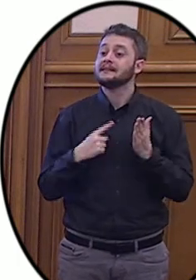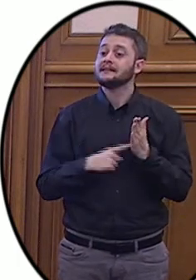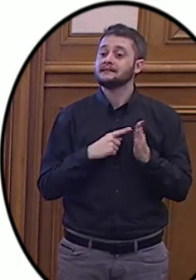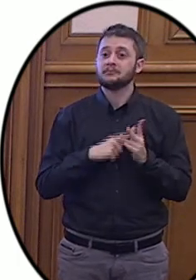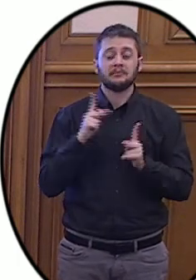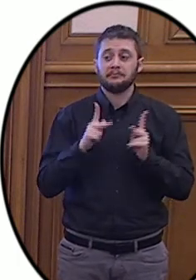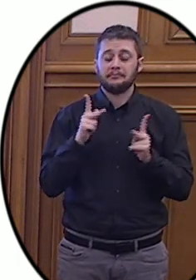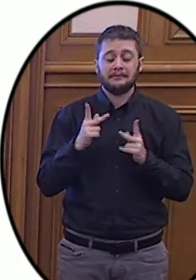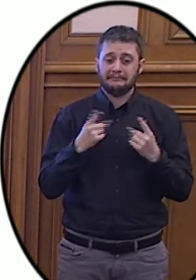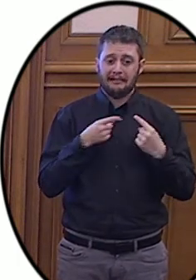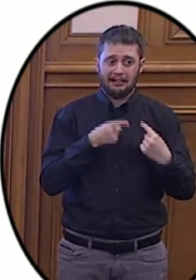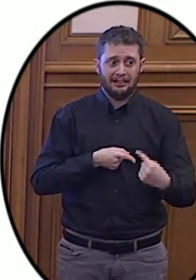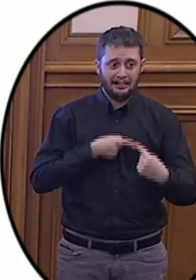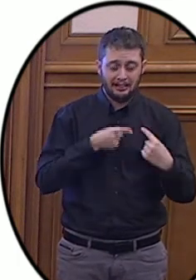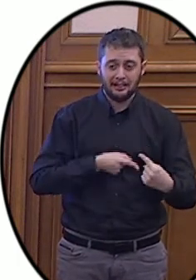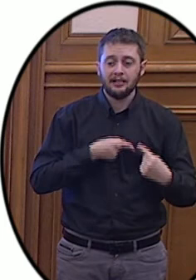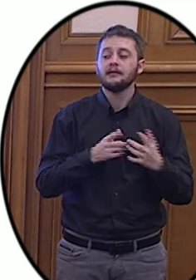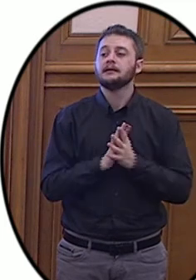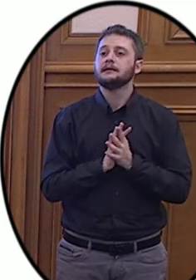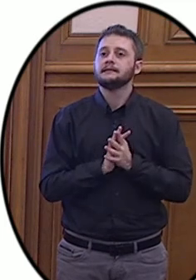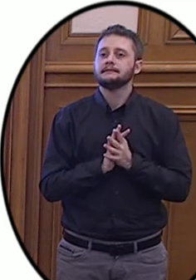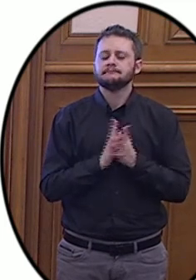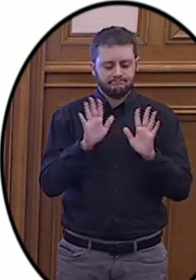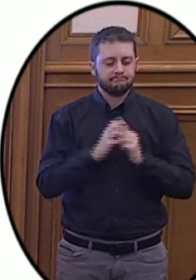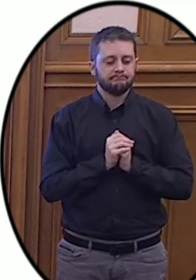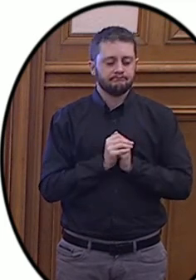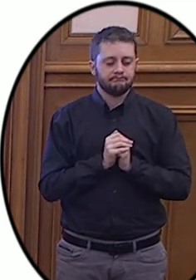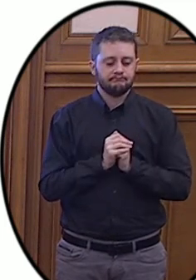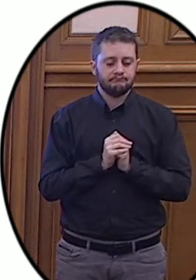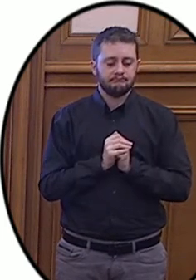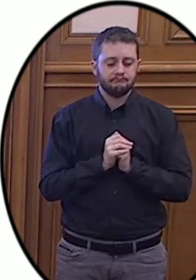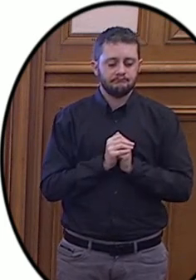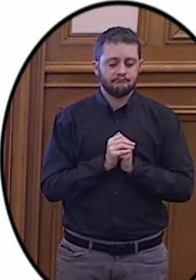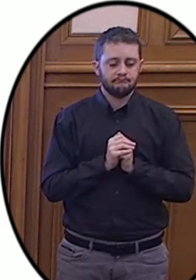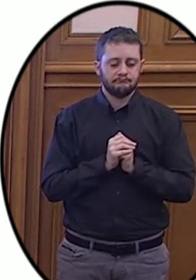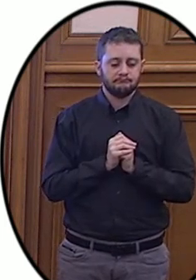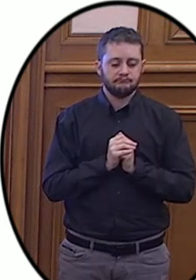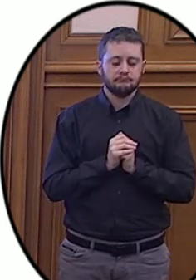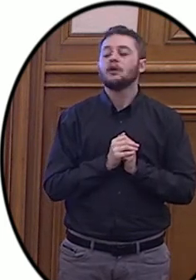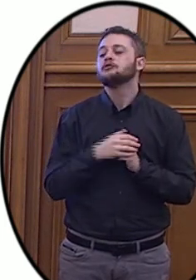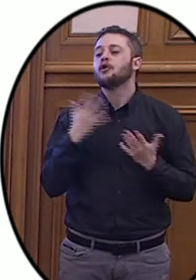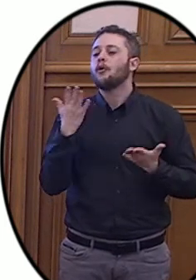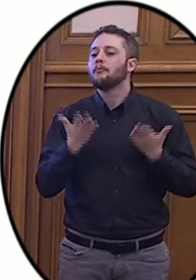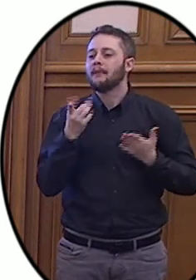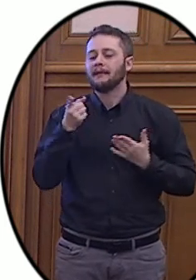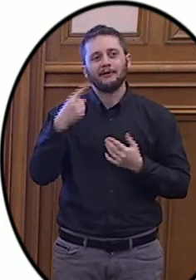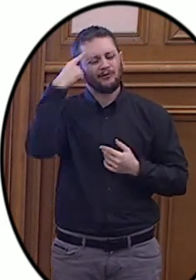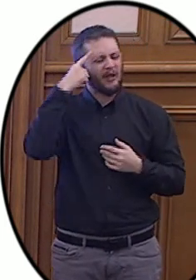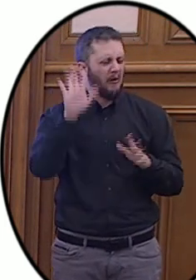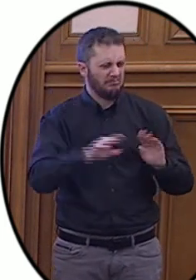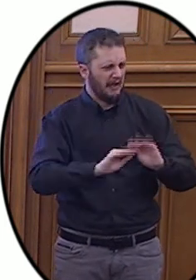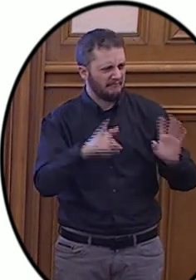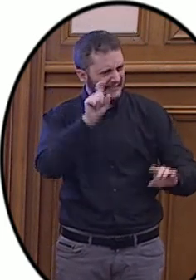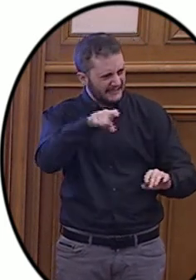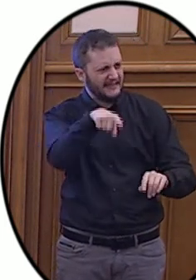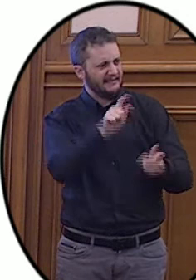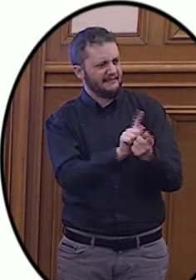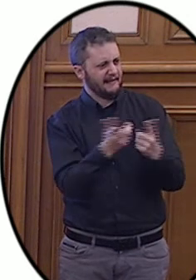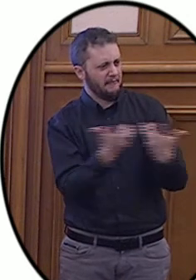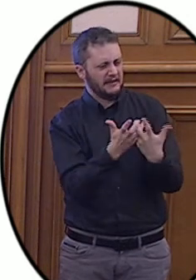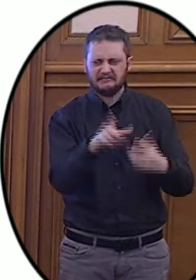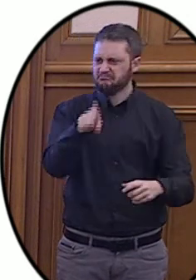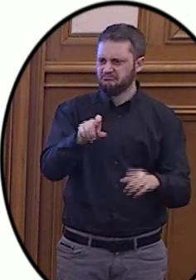you might think that a particular accommodation or modification is obviously necessary, but the